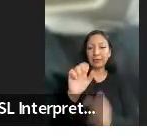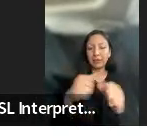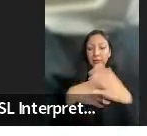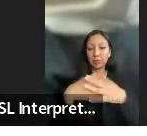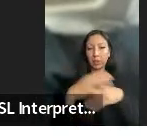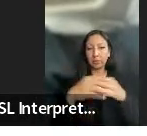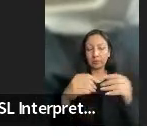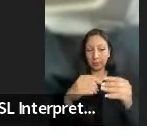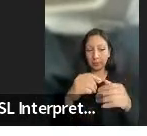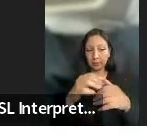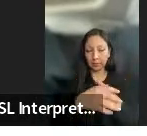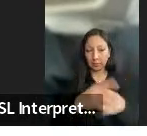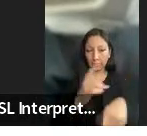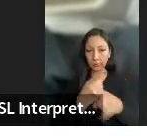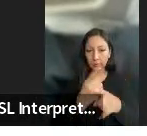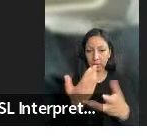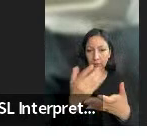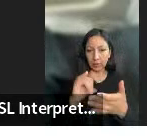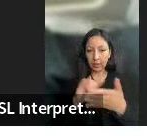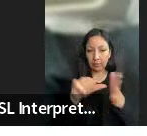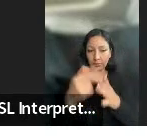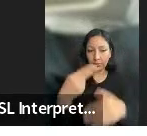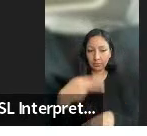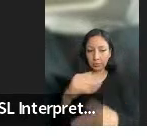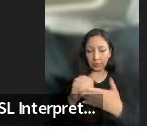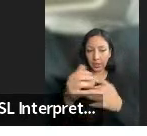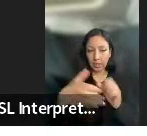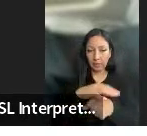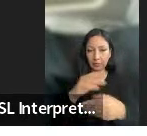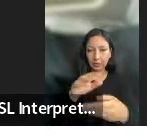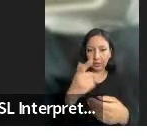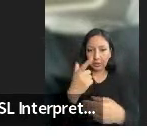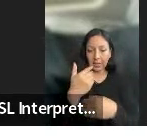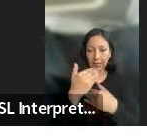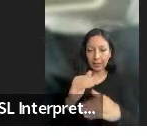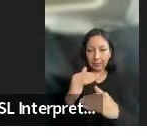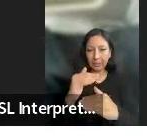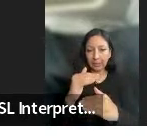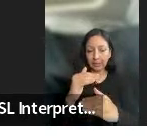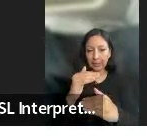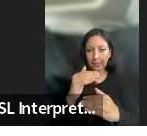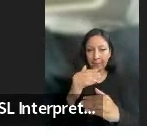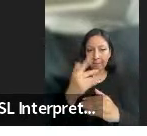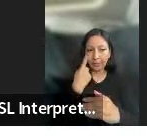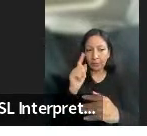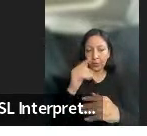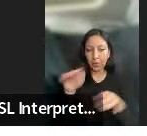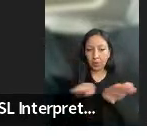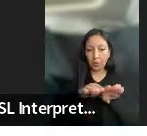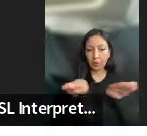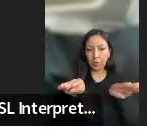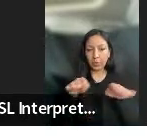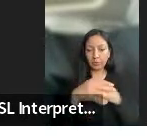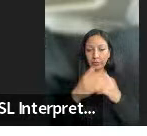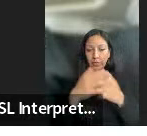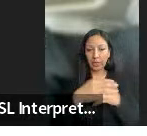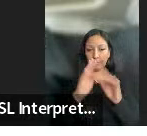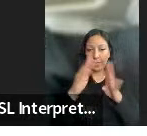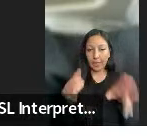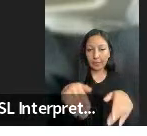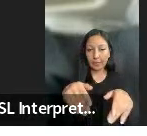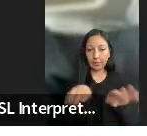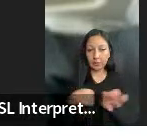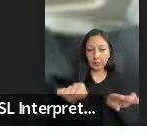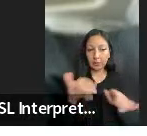that but FDNY since you're requirement. considering increasing the coverage limit for the rooftops, that is going